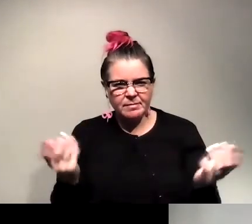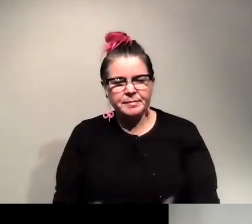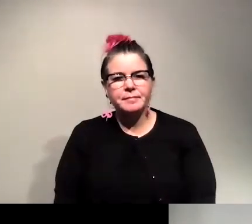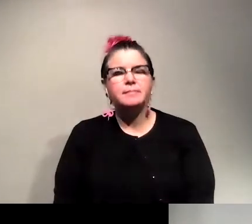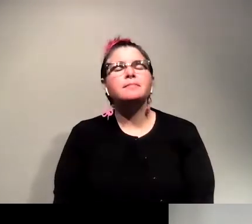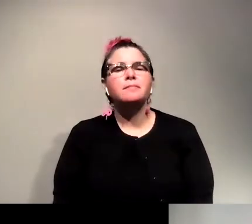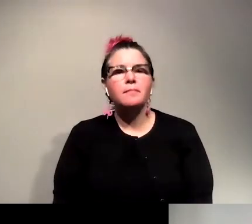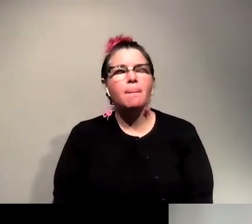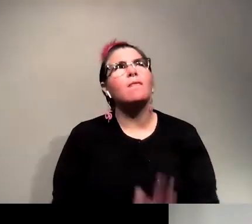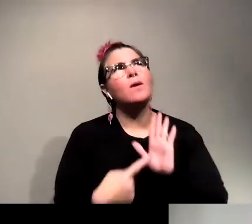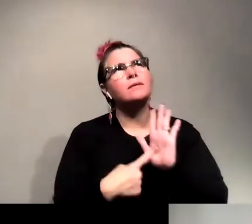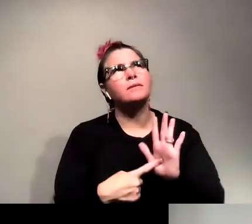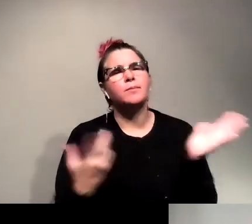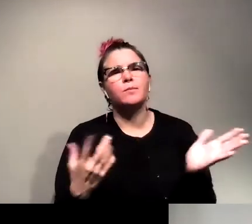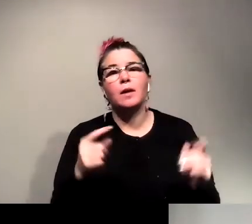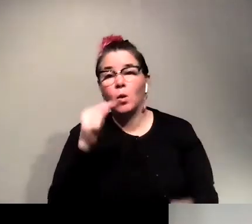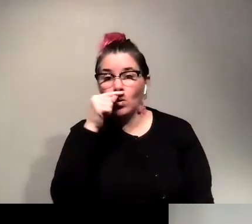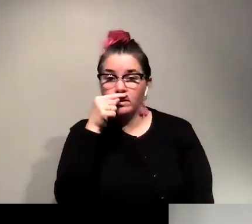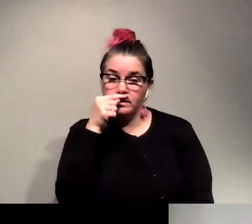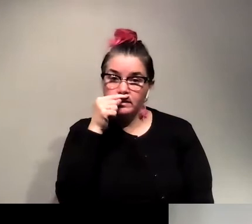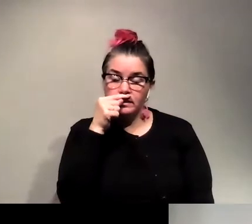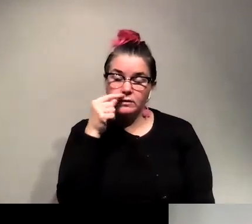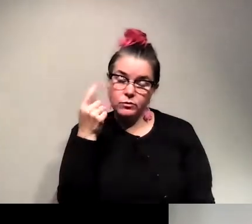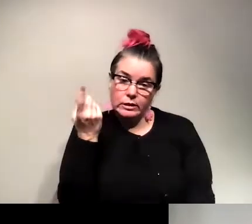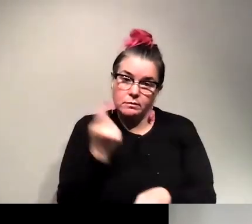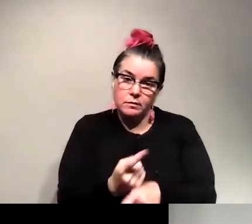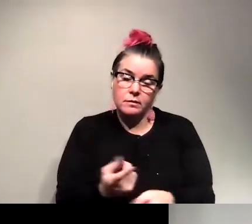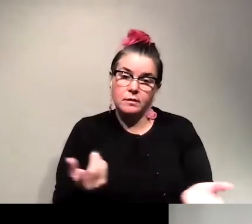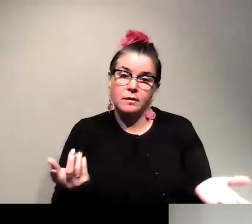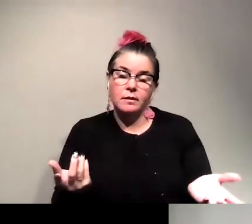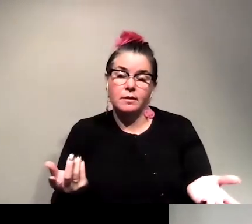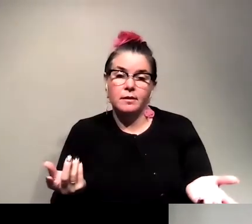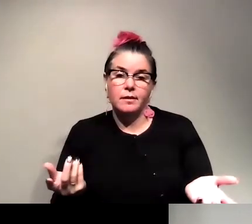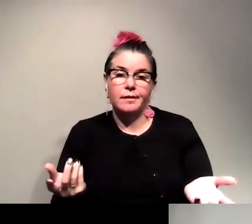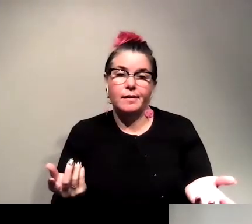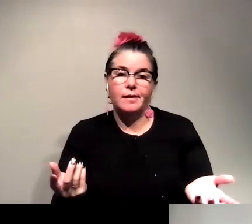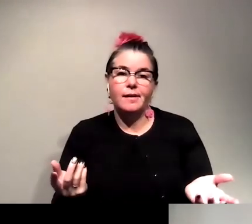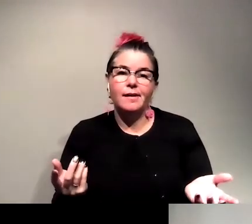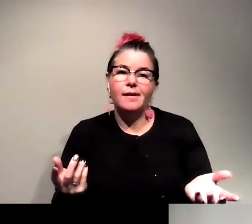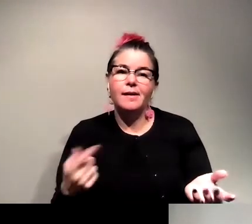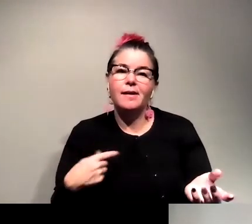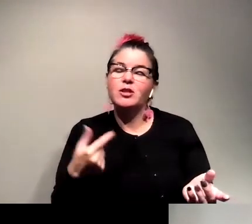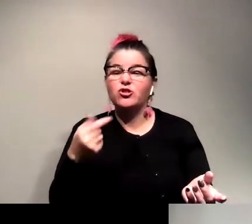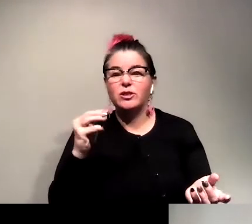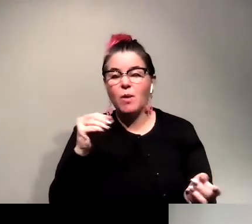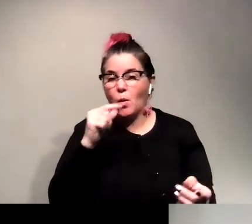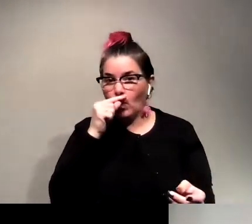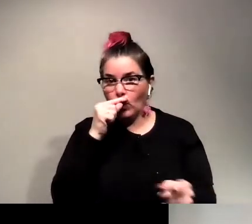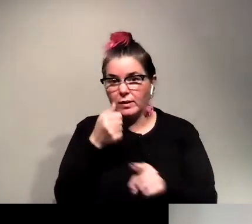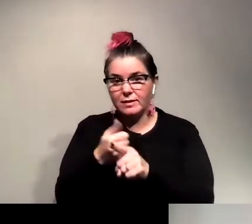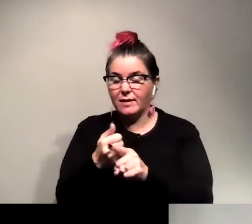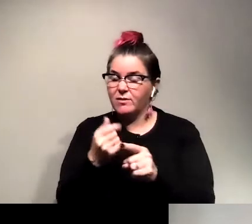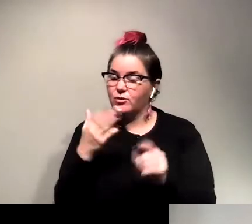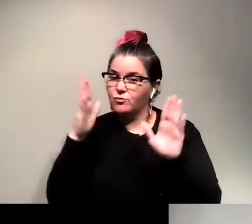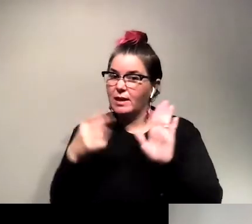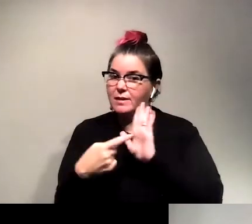the main example I can think of is, like, corn, right? I hate to say, like, GMO corn, but GMO corn is actually a great example